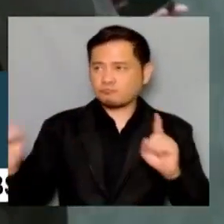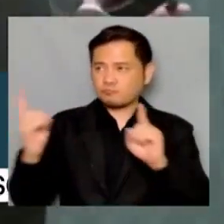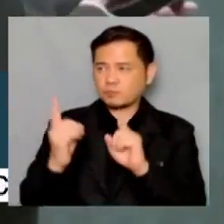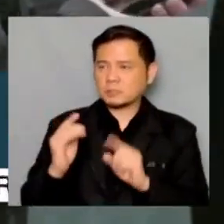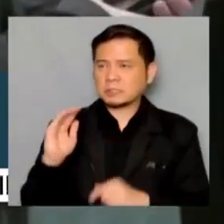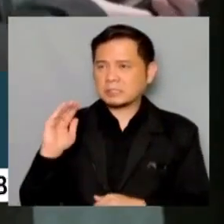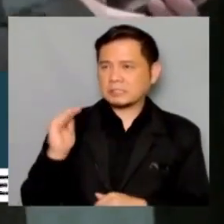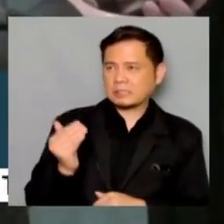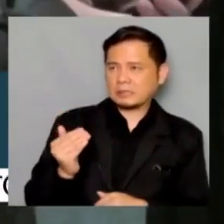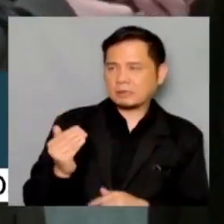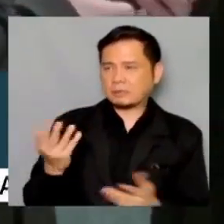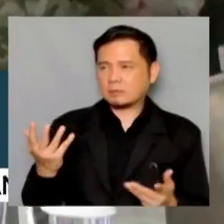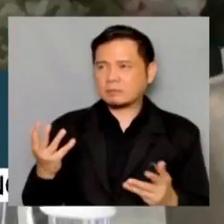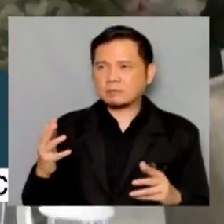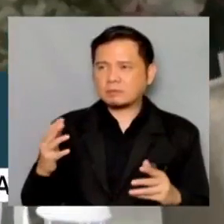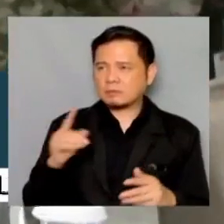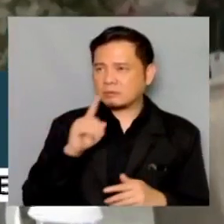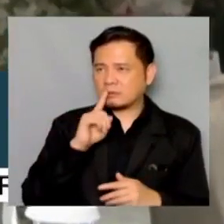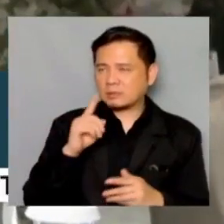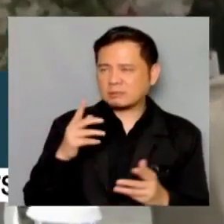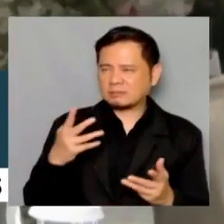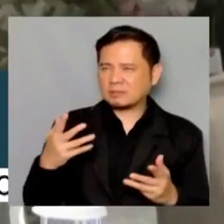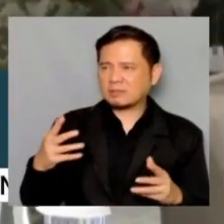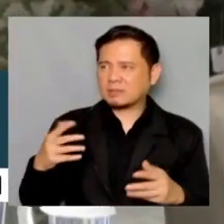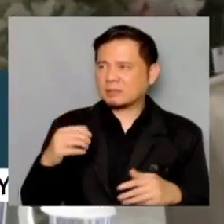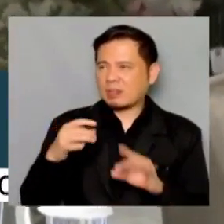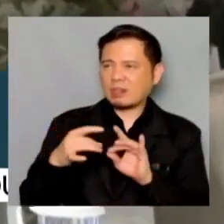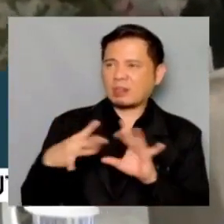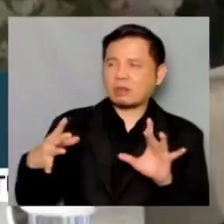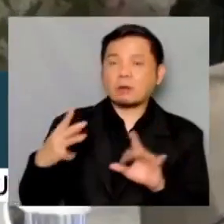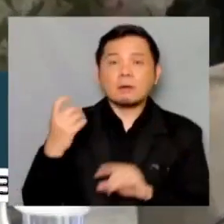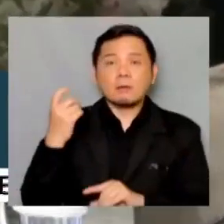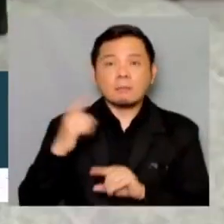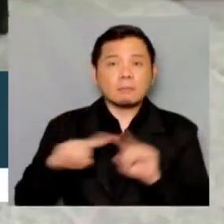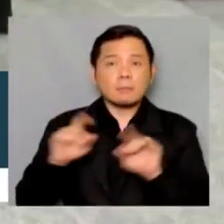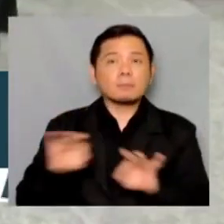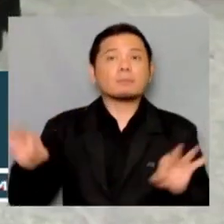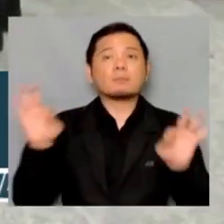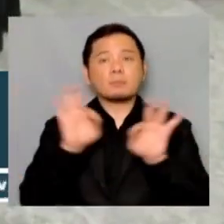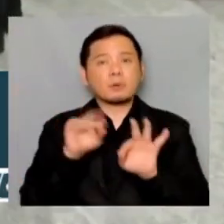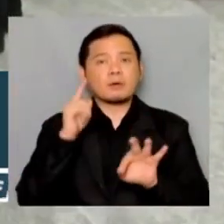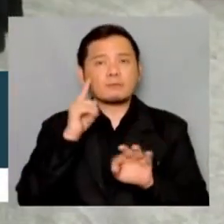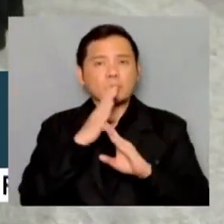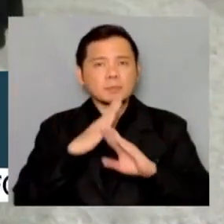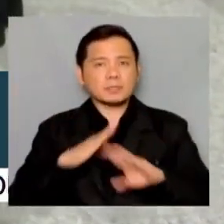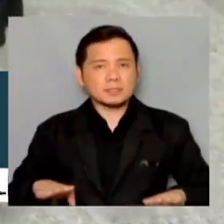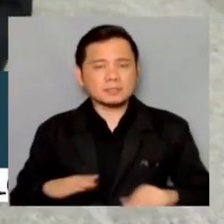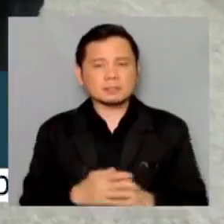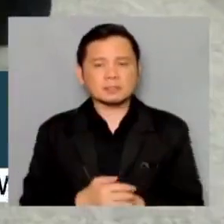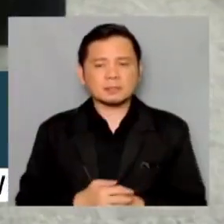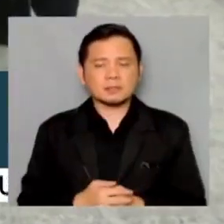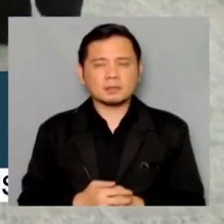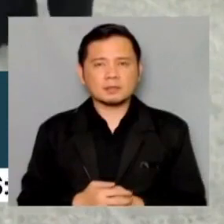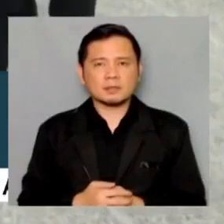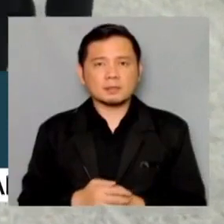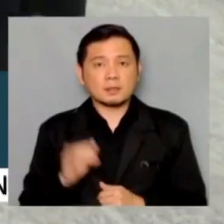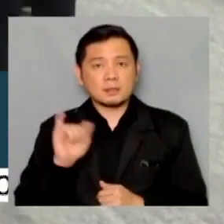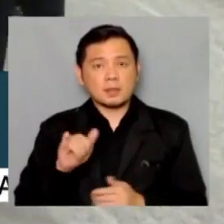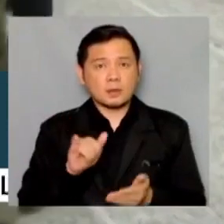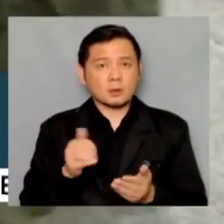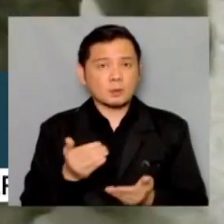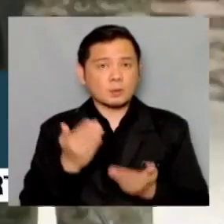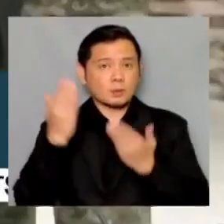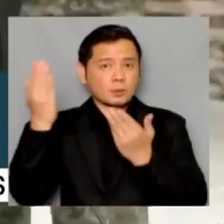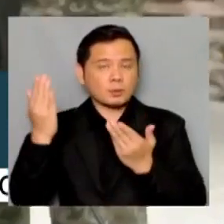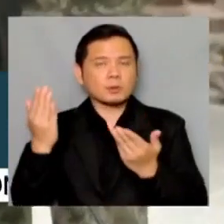is seen as an important step towards a ceasefire. Ukrainian negotiators believe the new proposals are sufficient to warrant